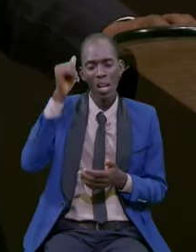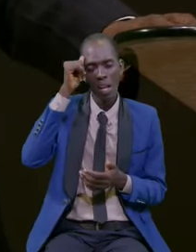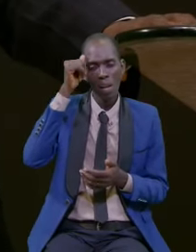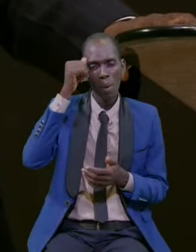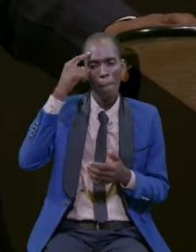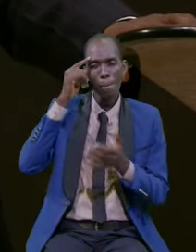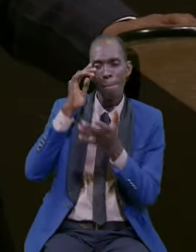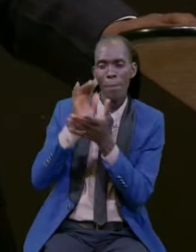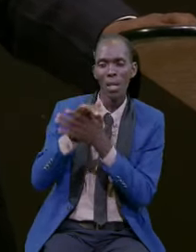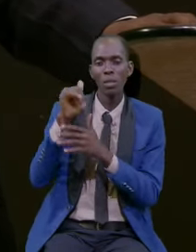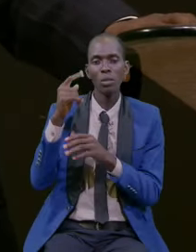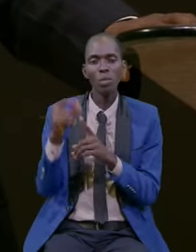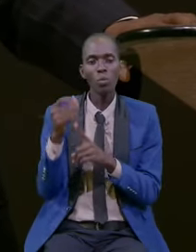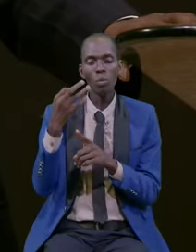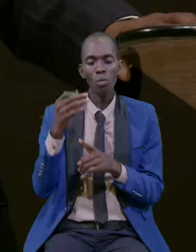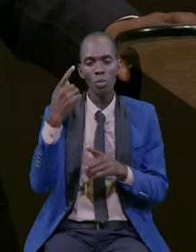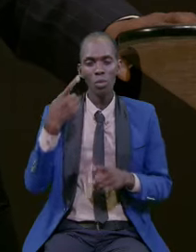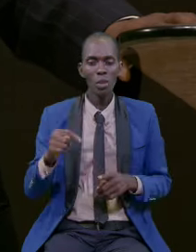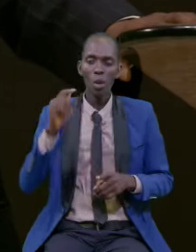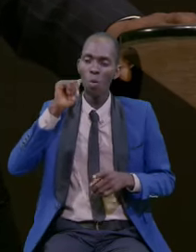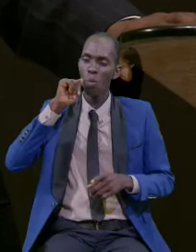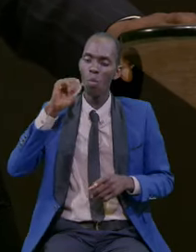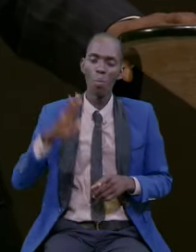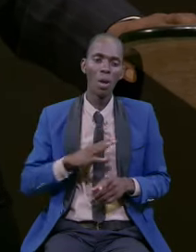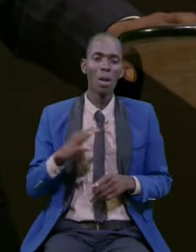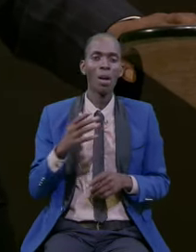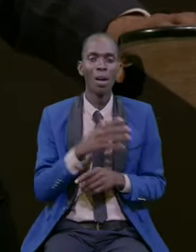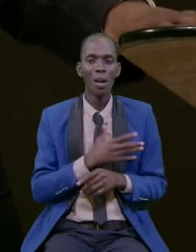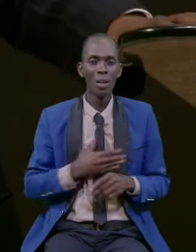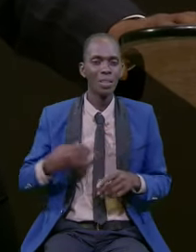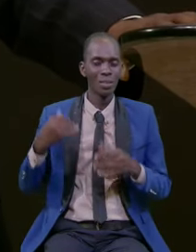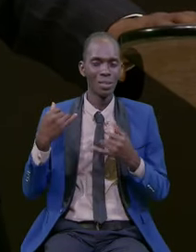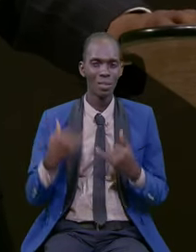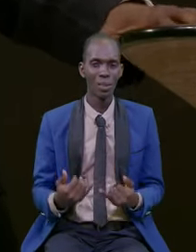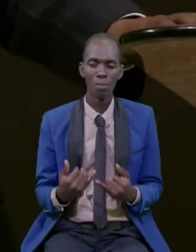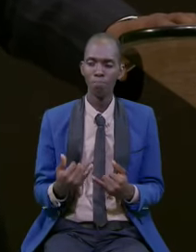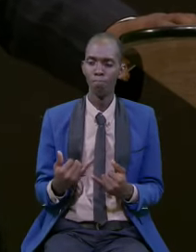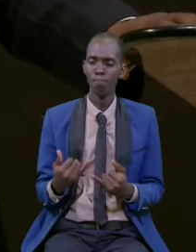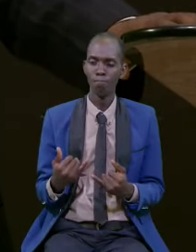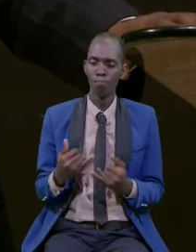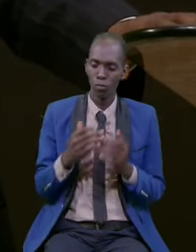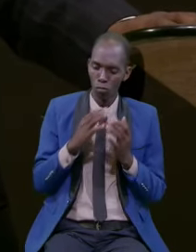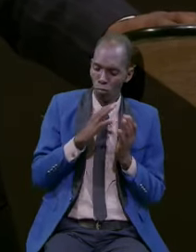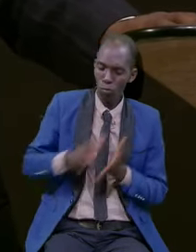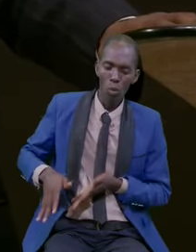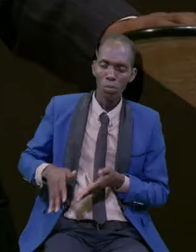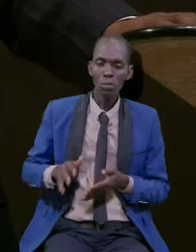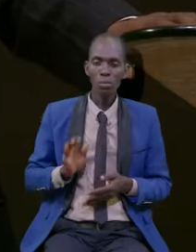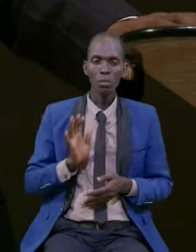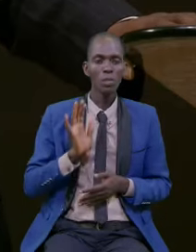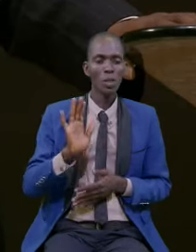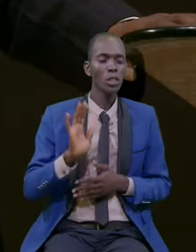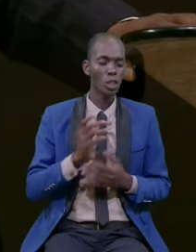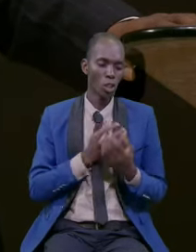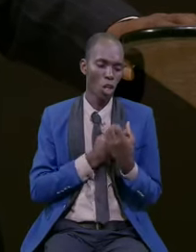dropped his conviction and dropped his confidence in God and